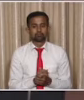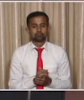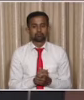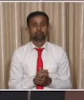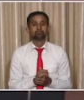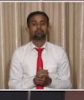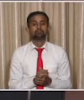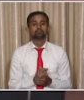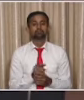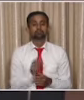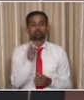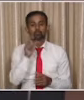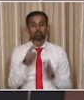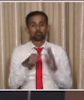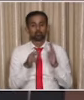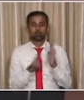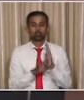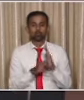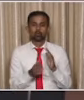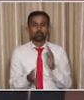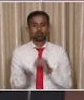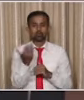next time, who killed the Jews?